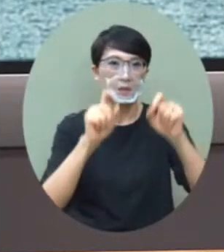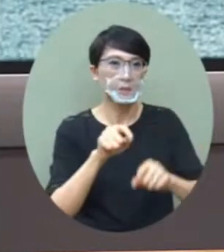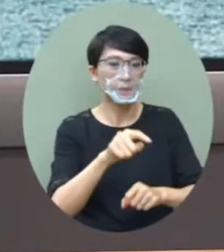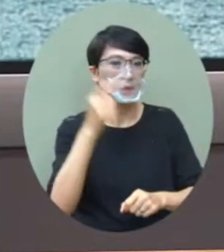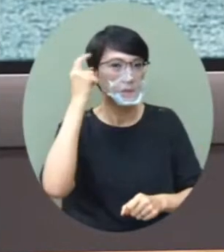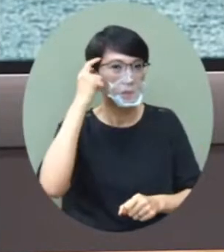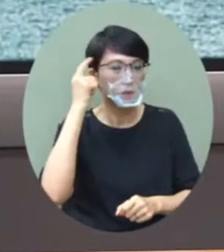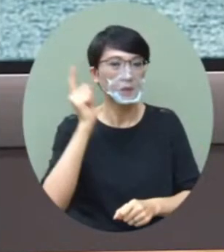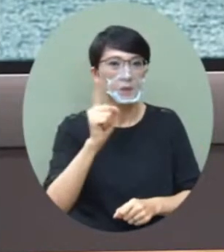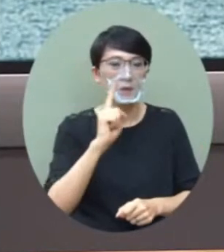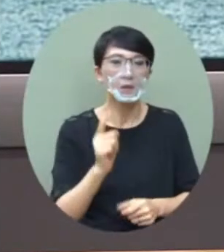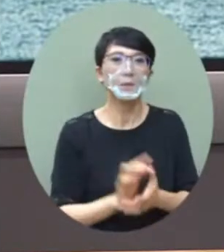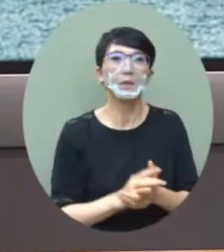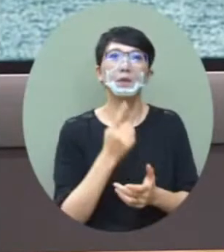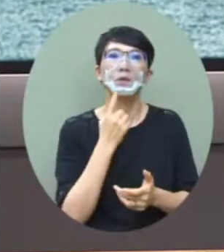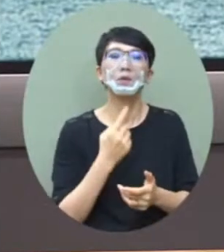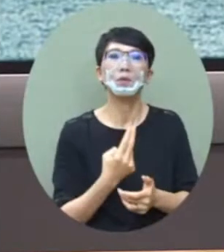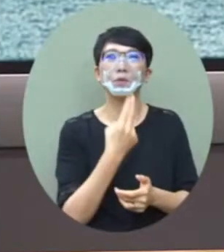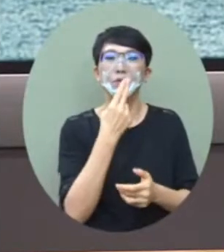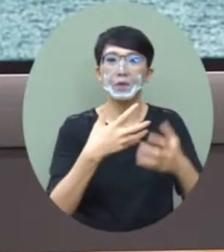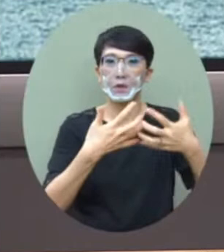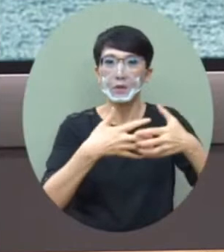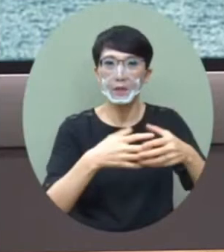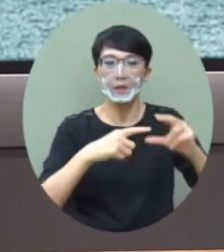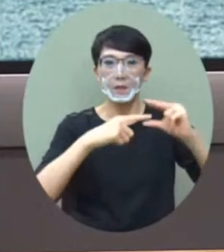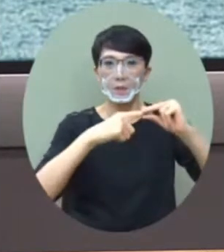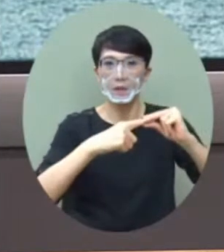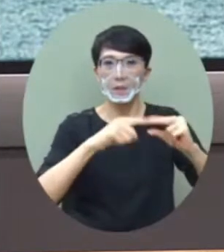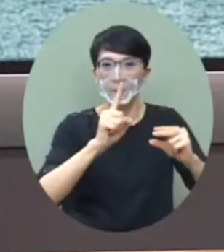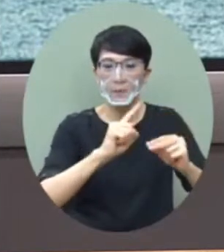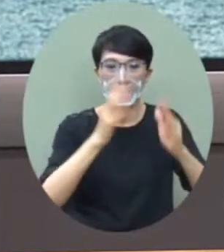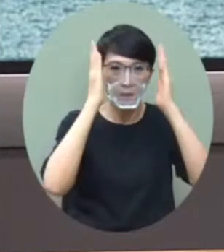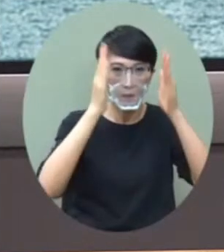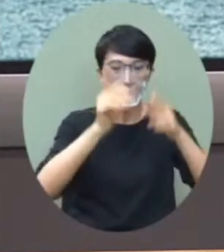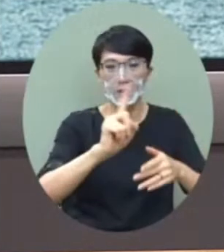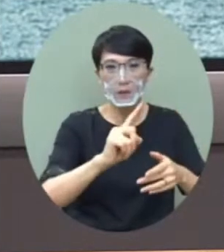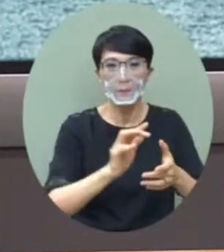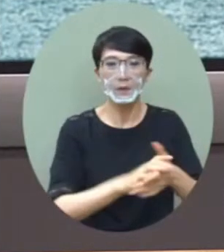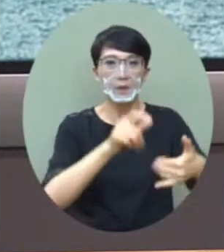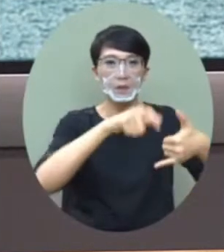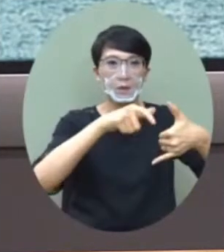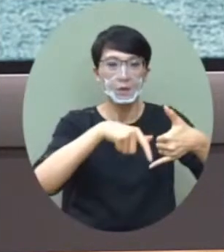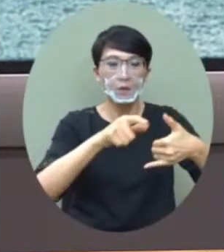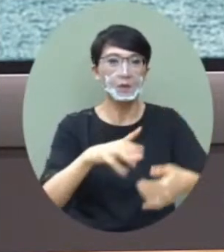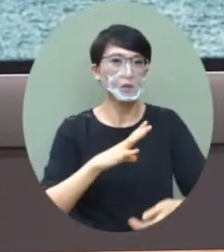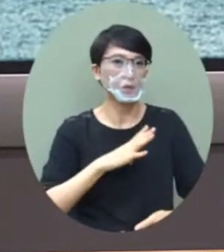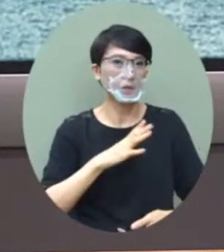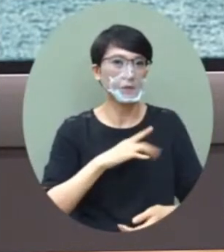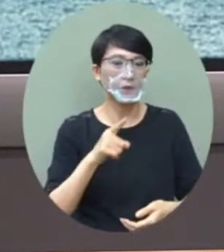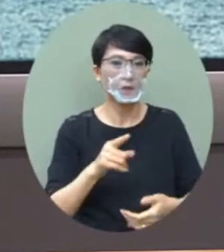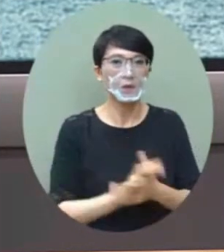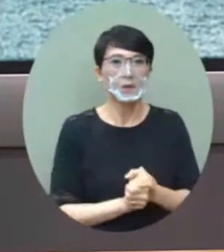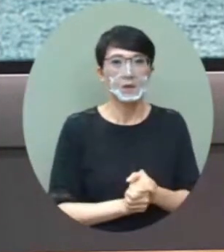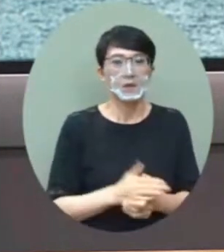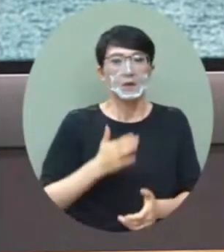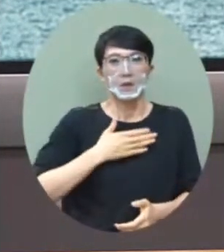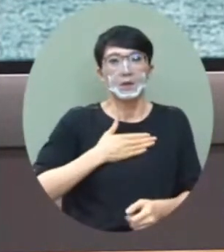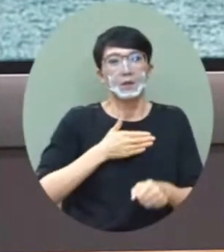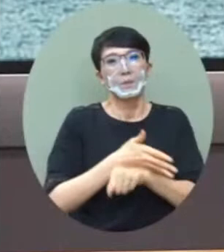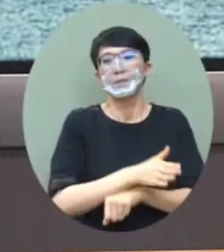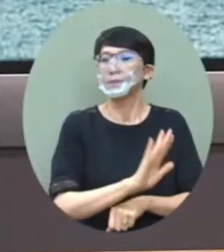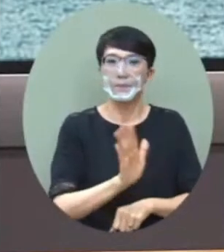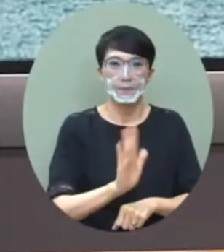at our designated clinic so that you can understand how to use an oximeter and also points to